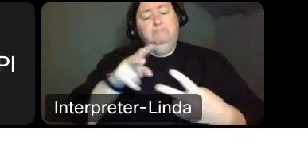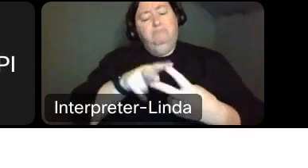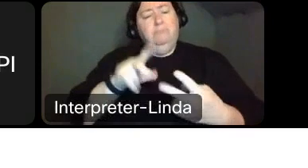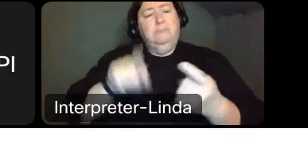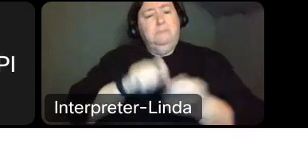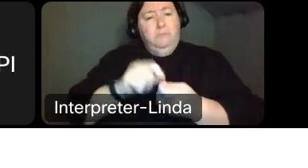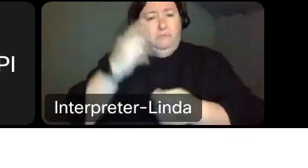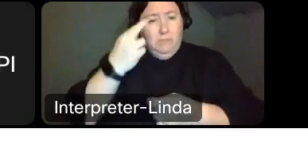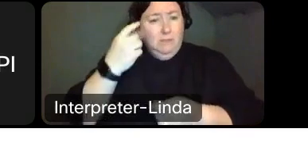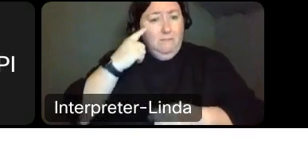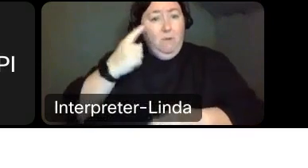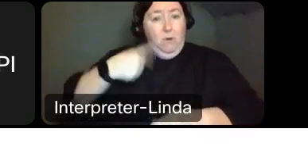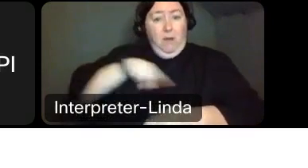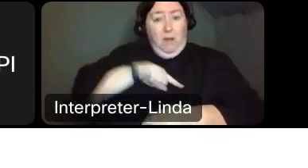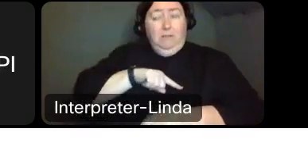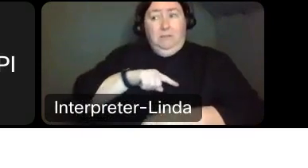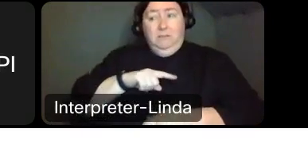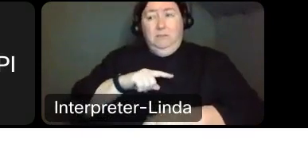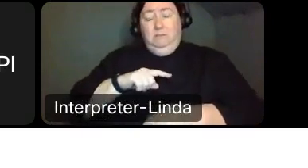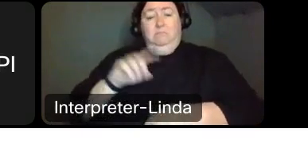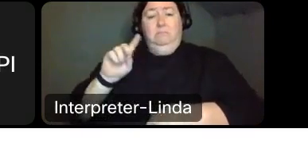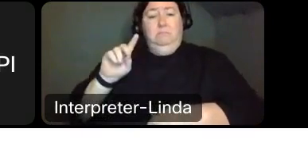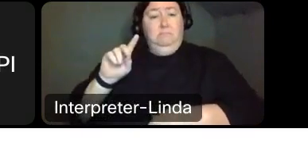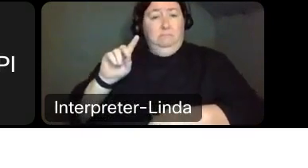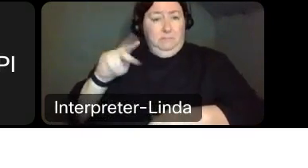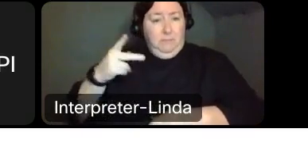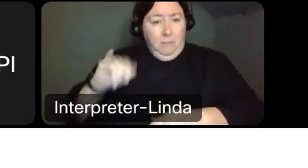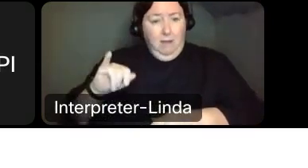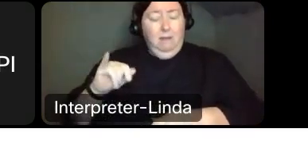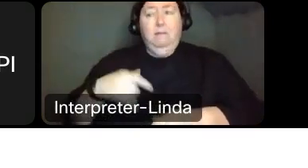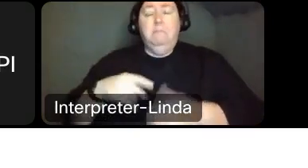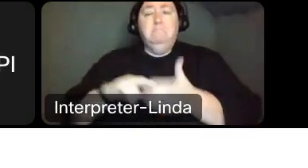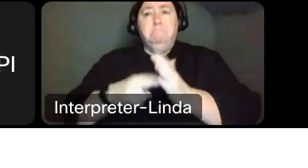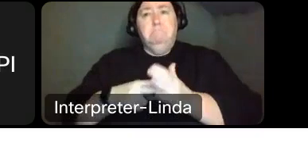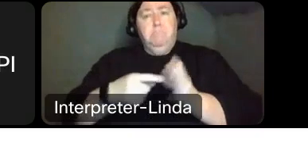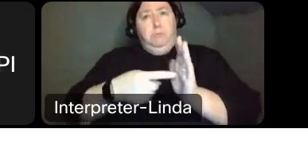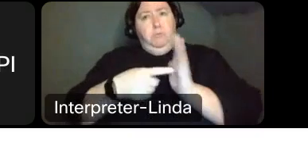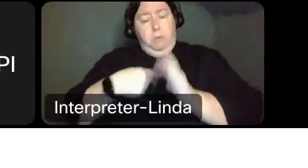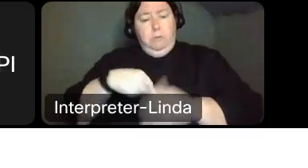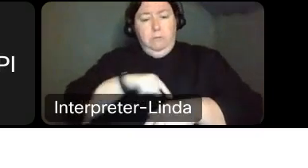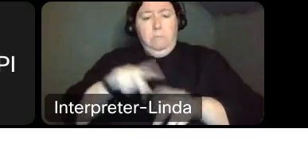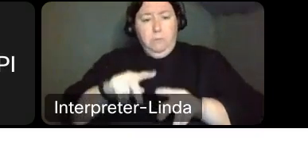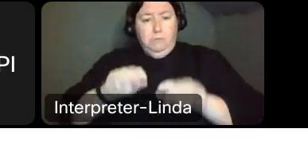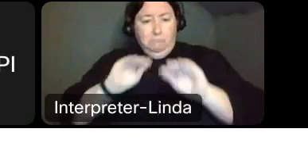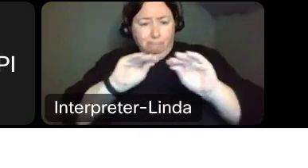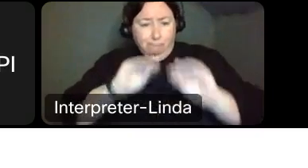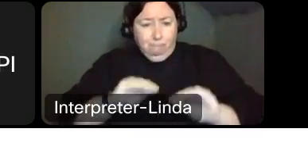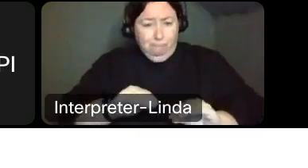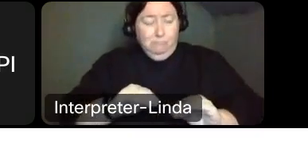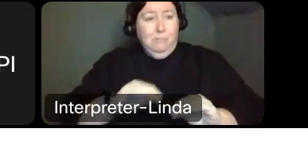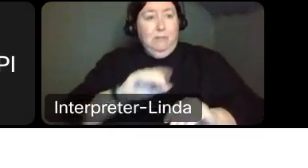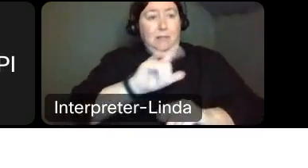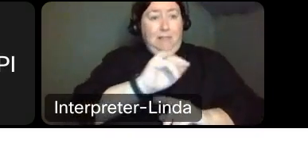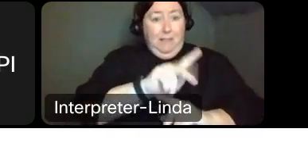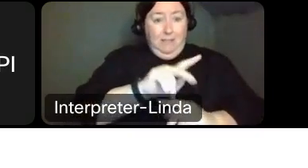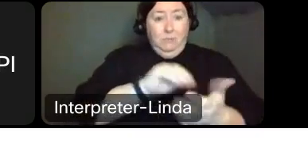For us on our side, it lets us know that, okay, this person entered information for the student link